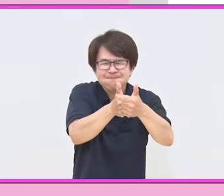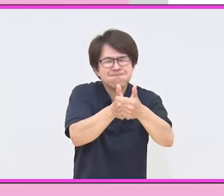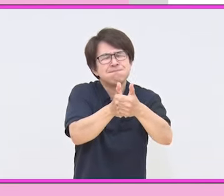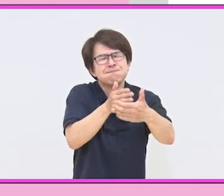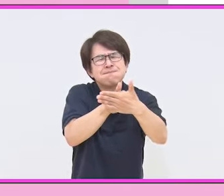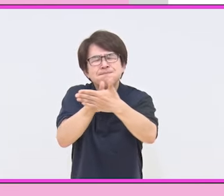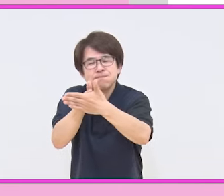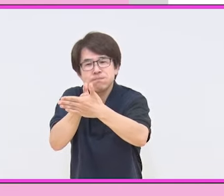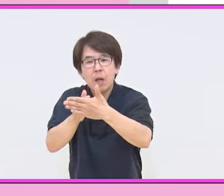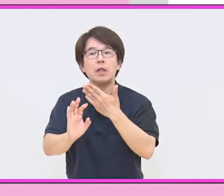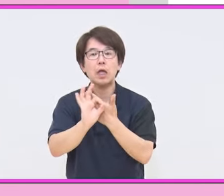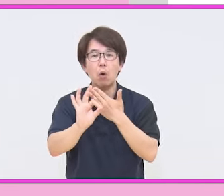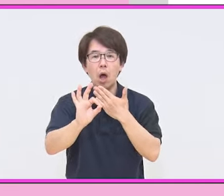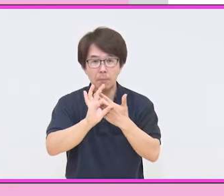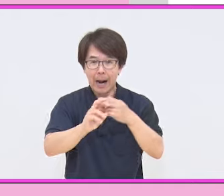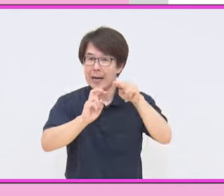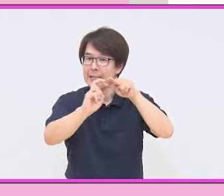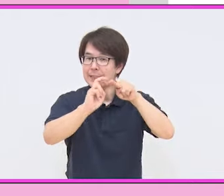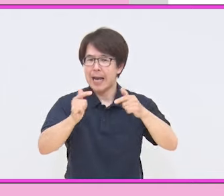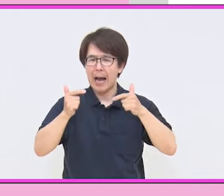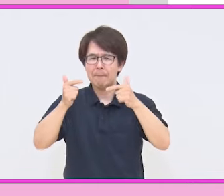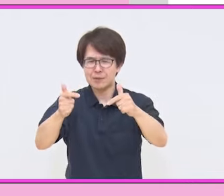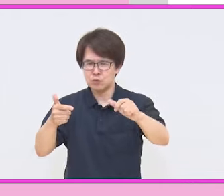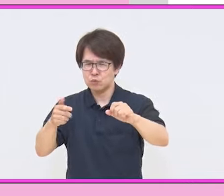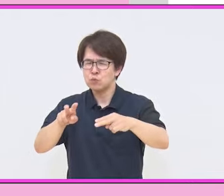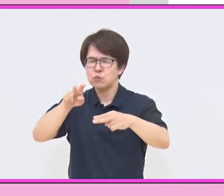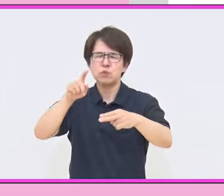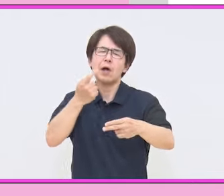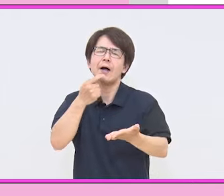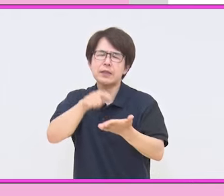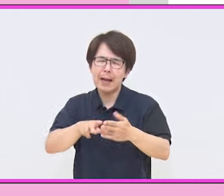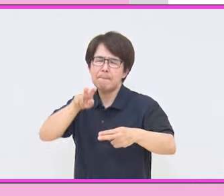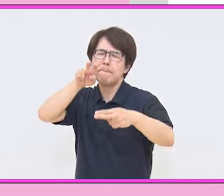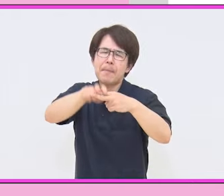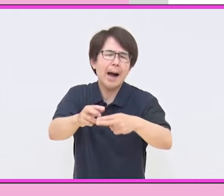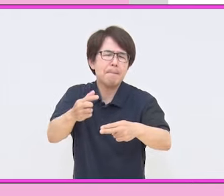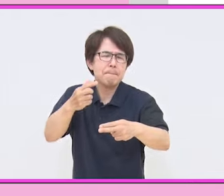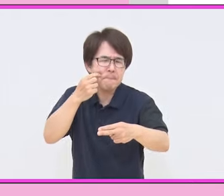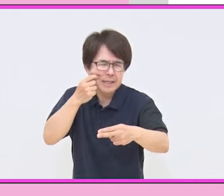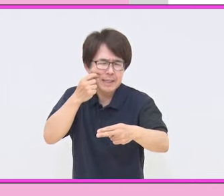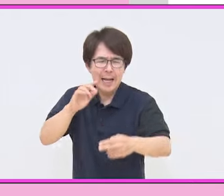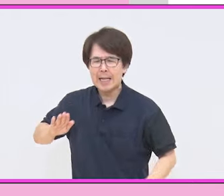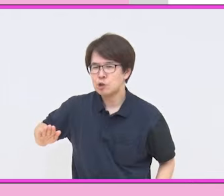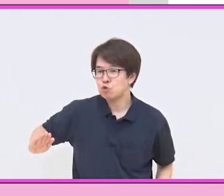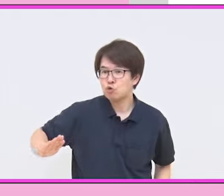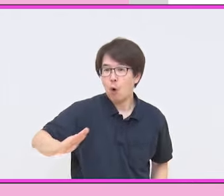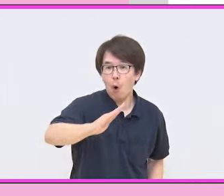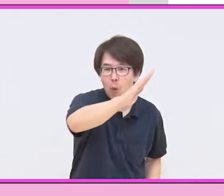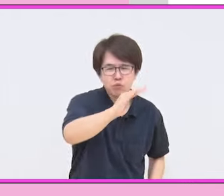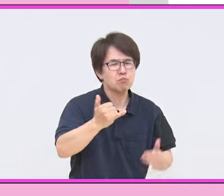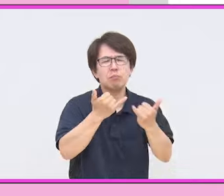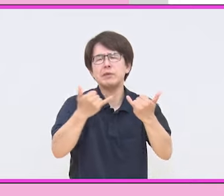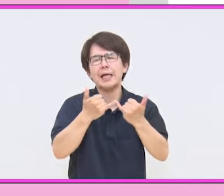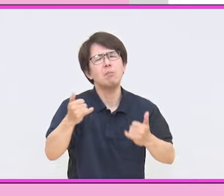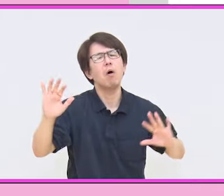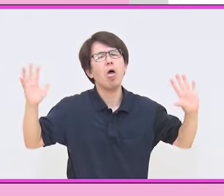not accessible. There were not things such as drop-down curbs. There was